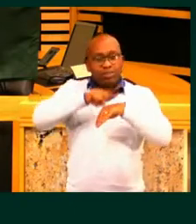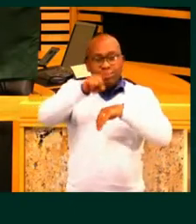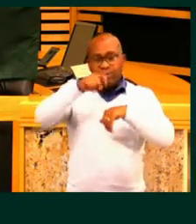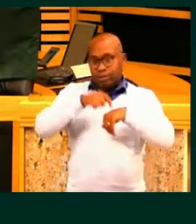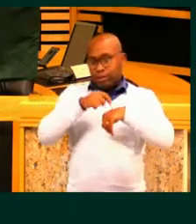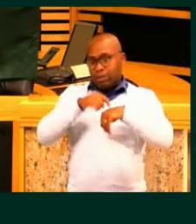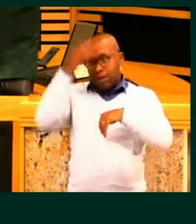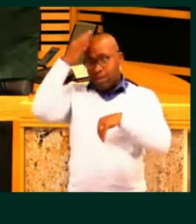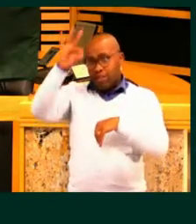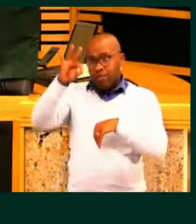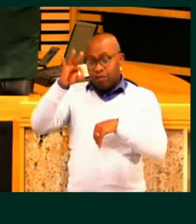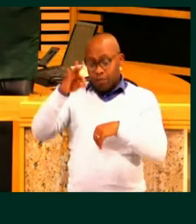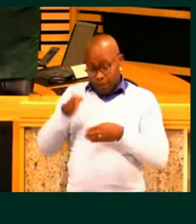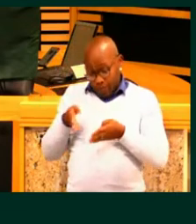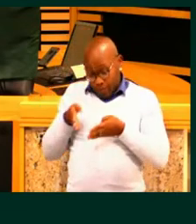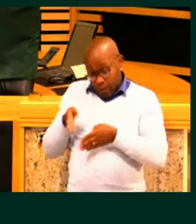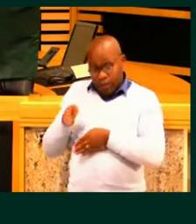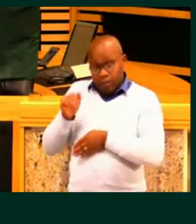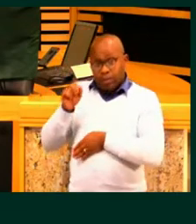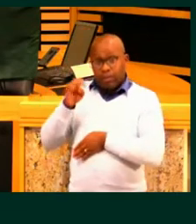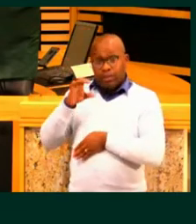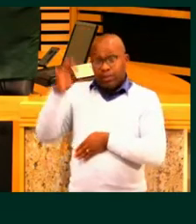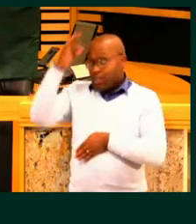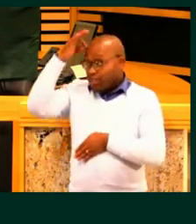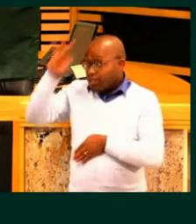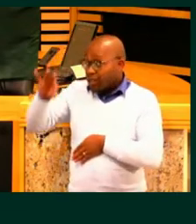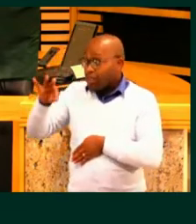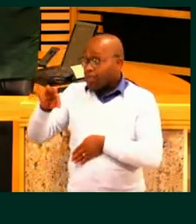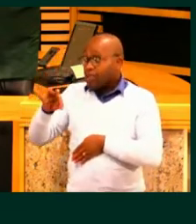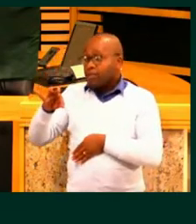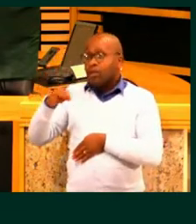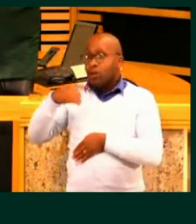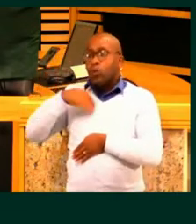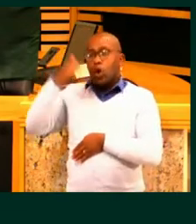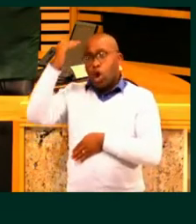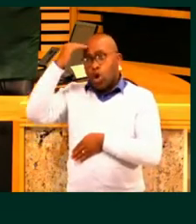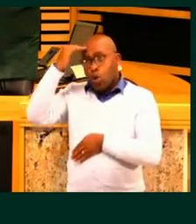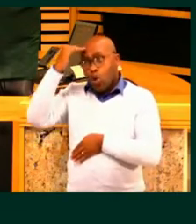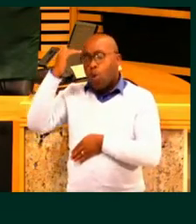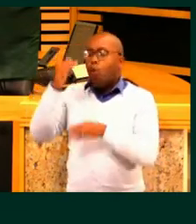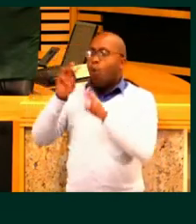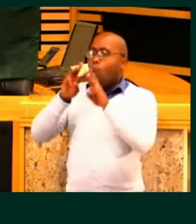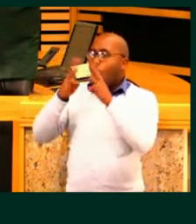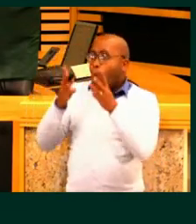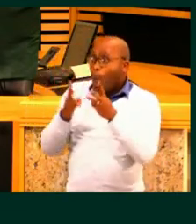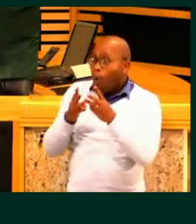this government LED byc there are worldclass special